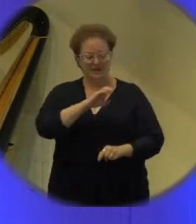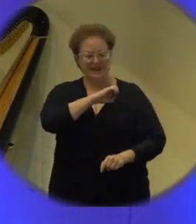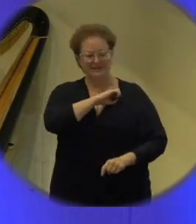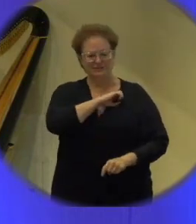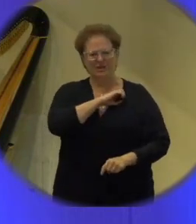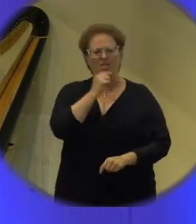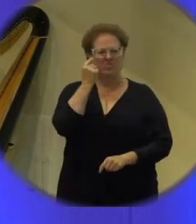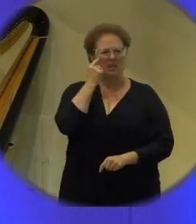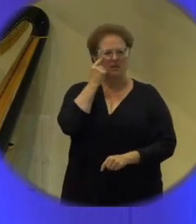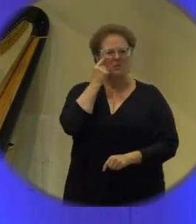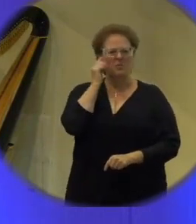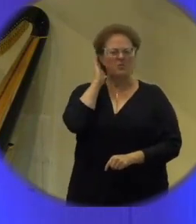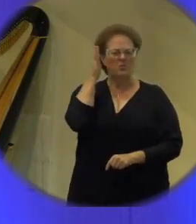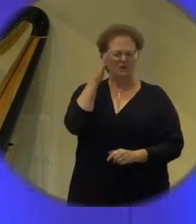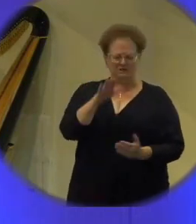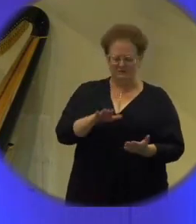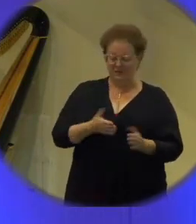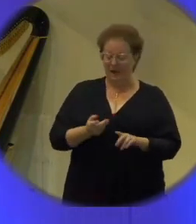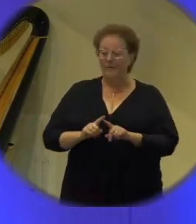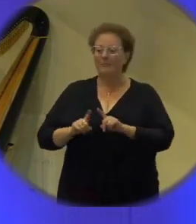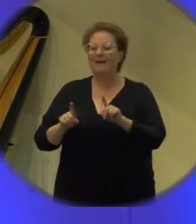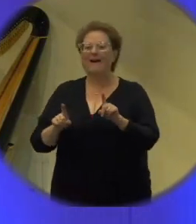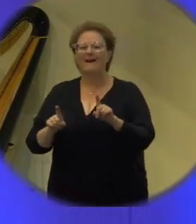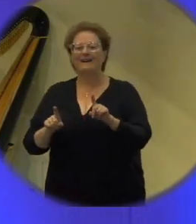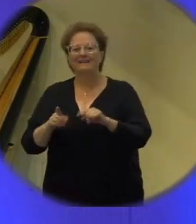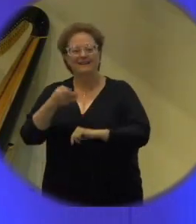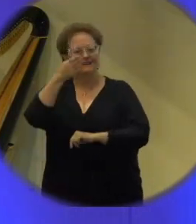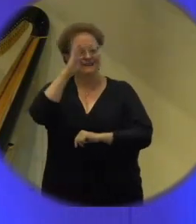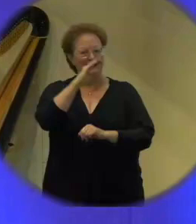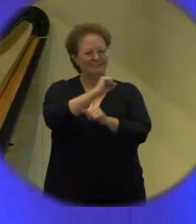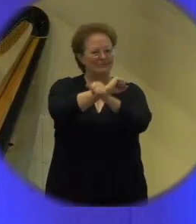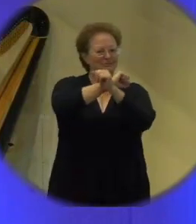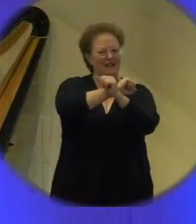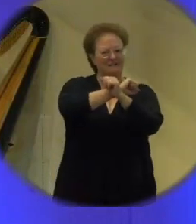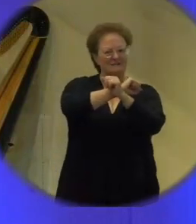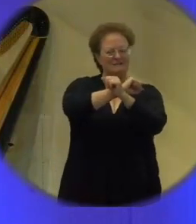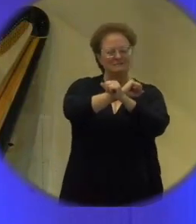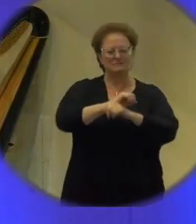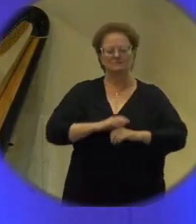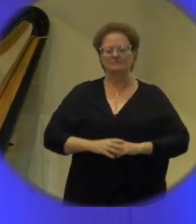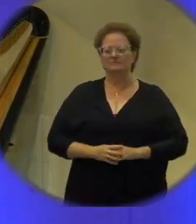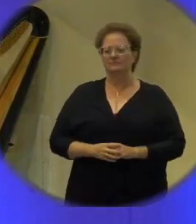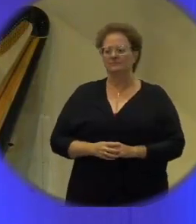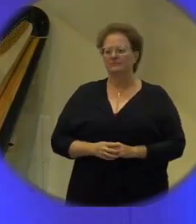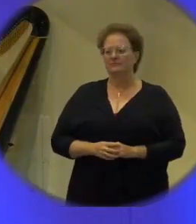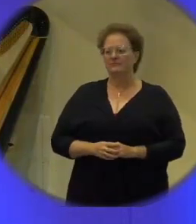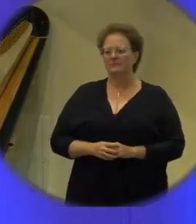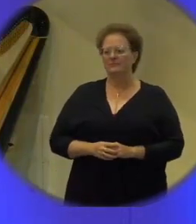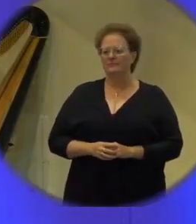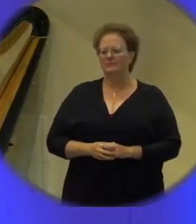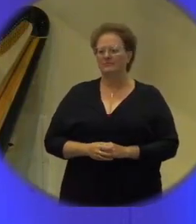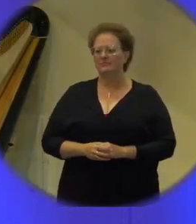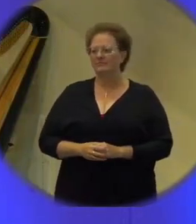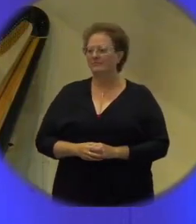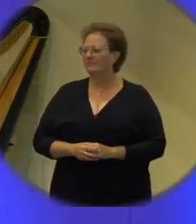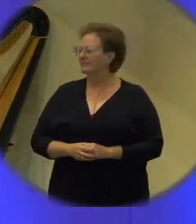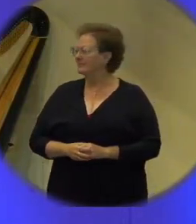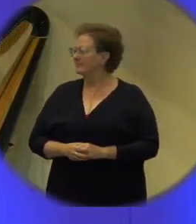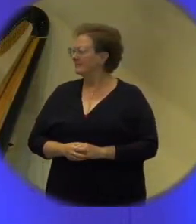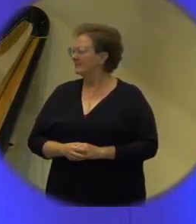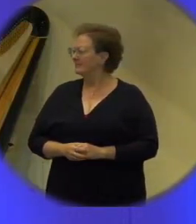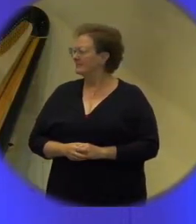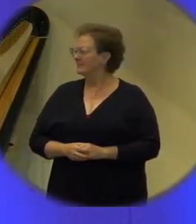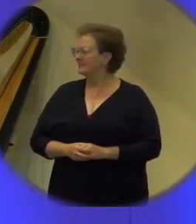going to die. And yet God protects. And by the way, Samson had long hair. I don't know why I mentioned